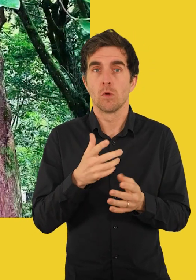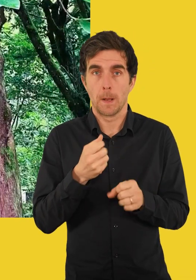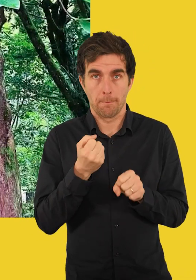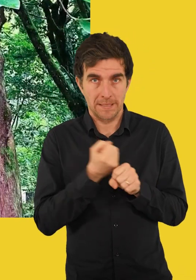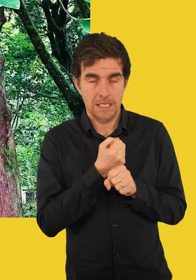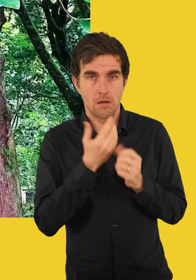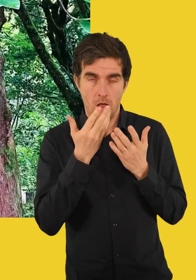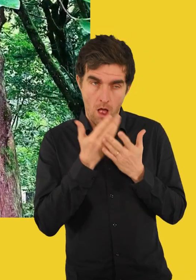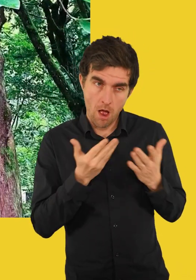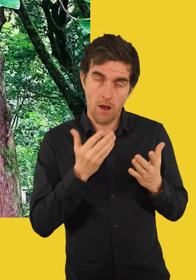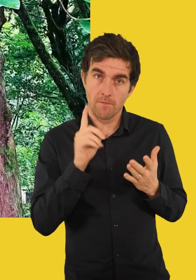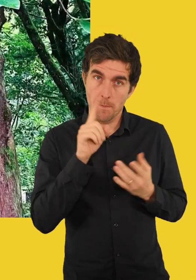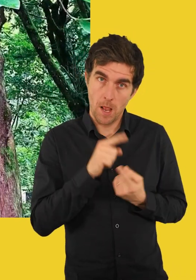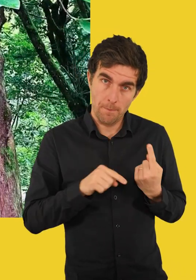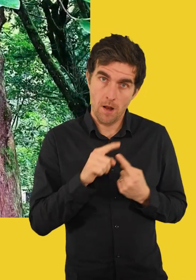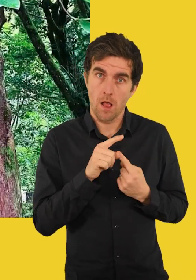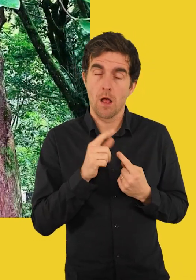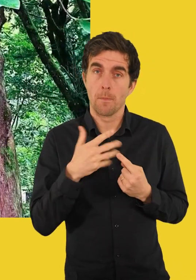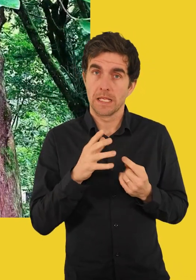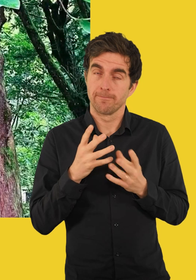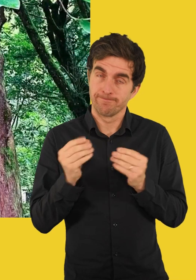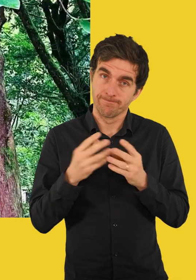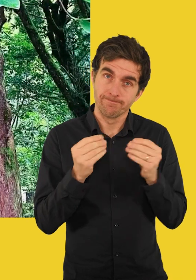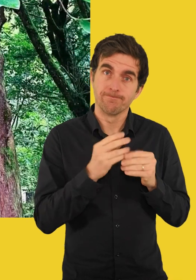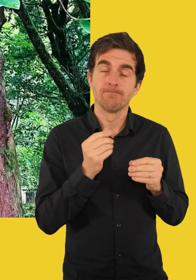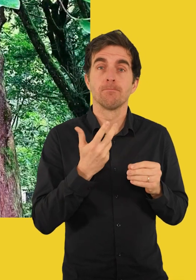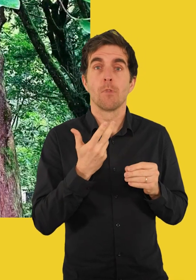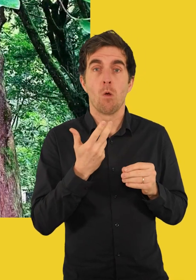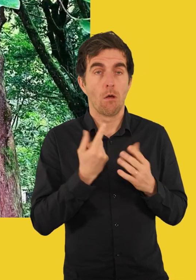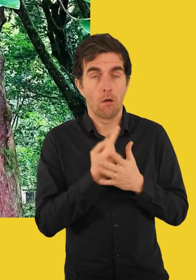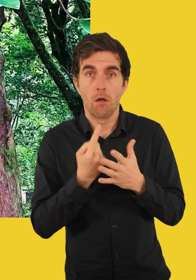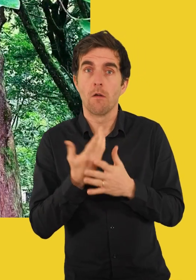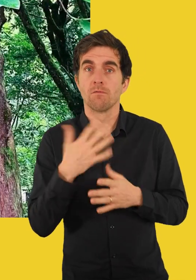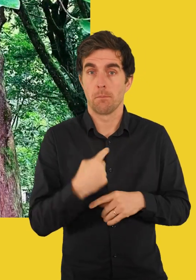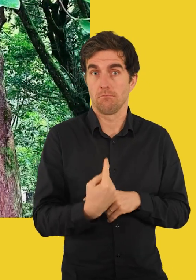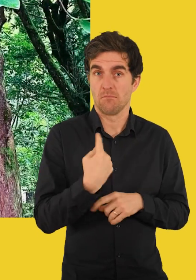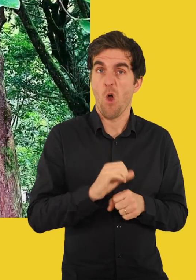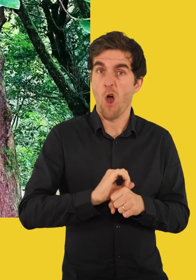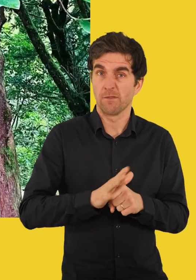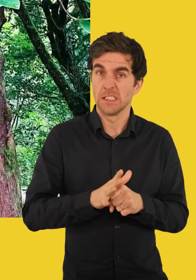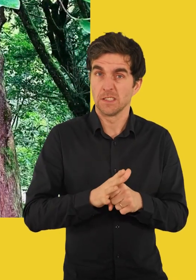and honouring the people and things that we both lost and gained during the COVID pandemic.